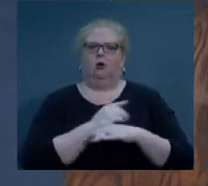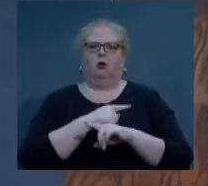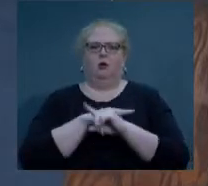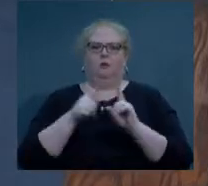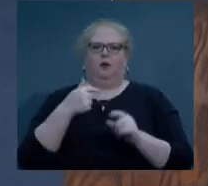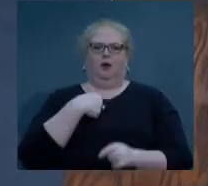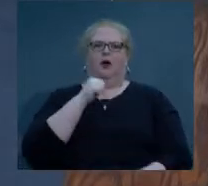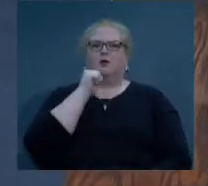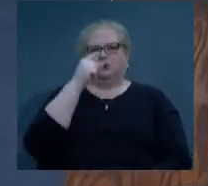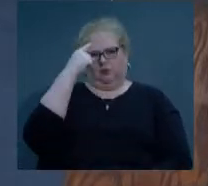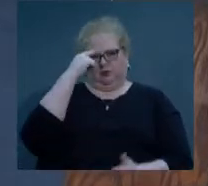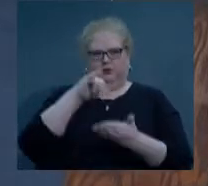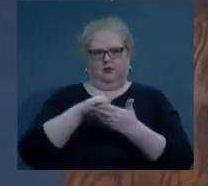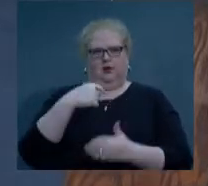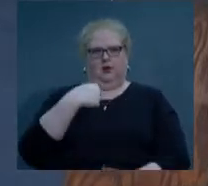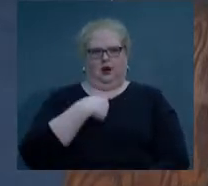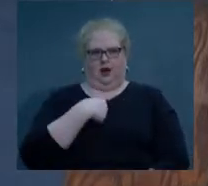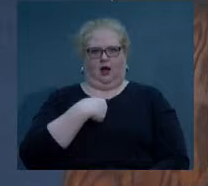I should be